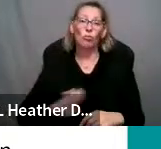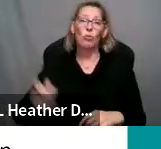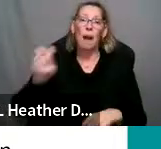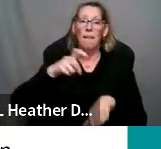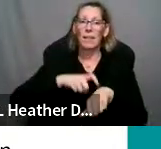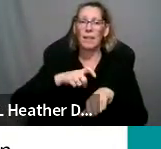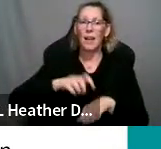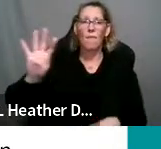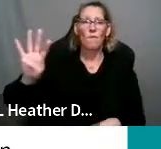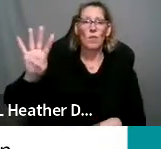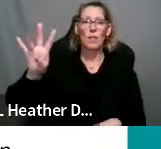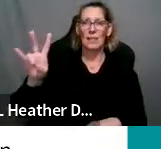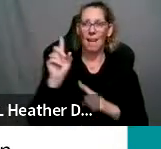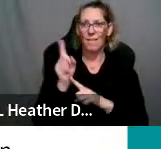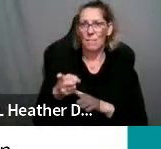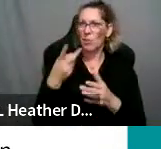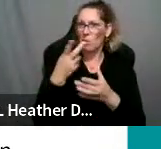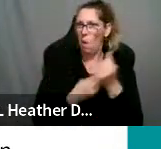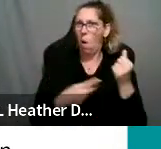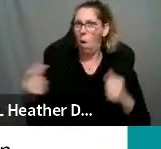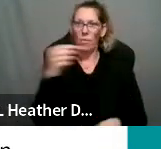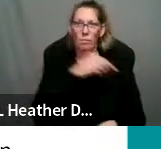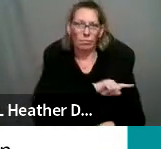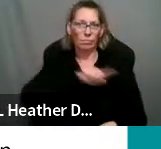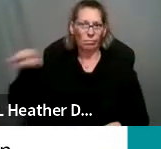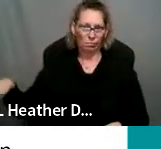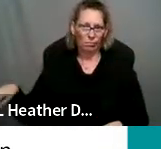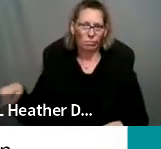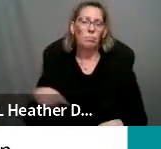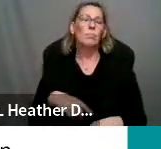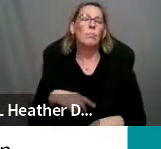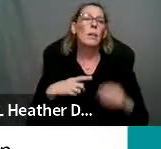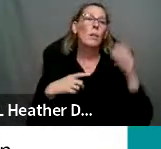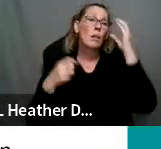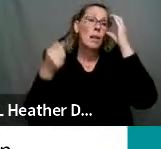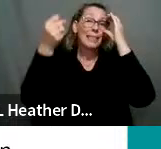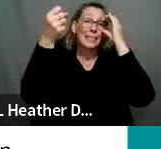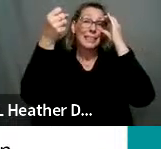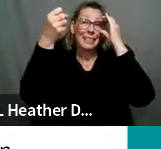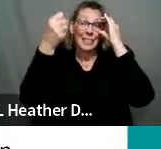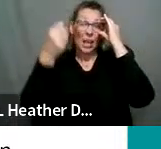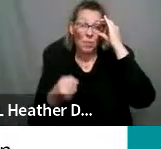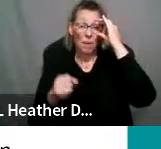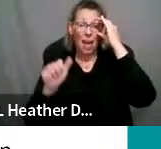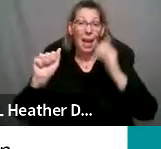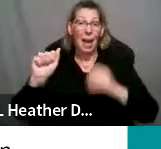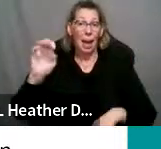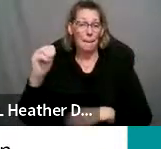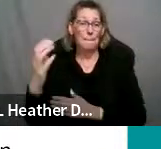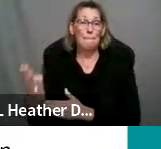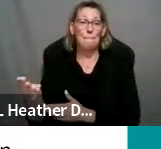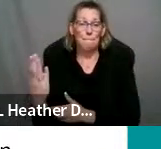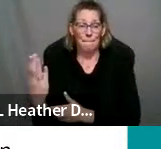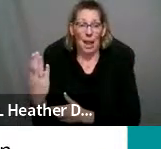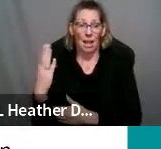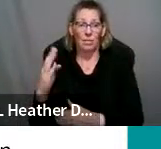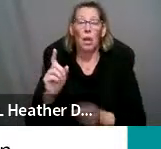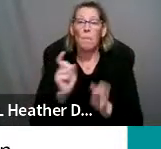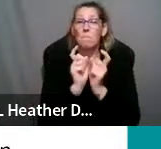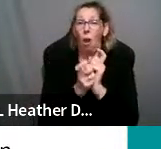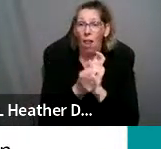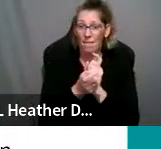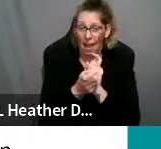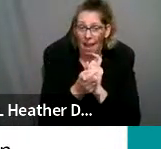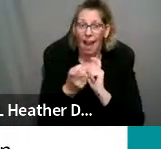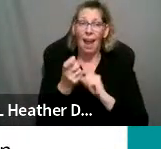47 minutes in both directions. And then for the southbound AM Express bus, the modified LPA and design